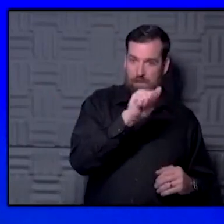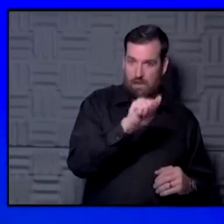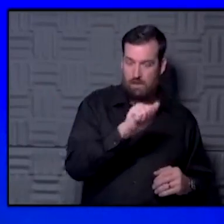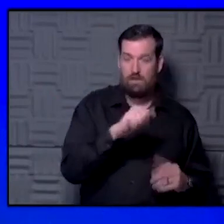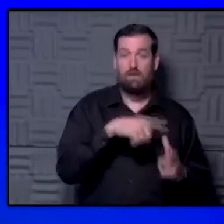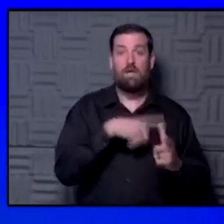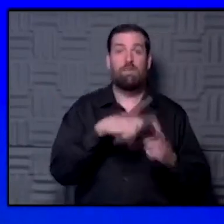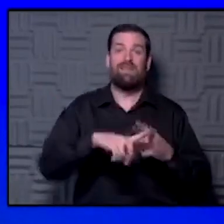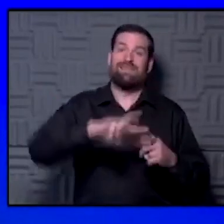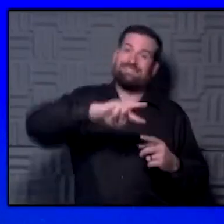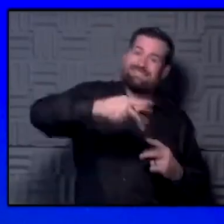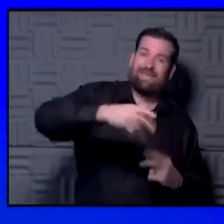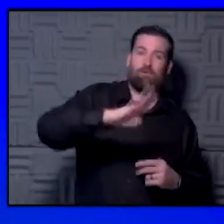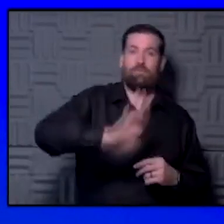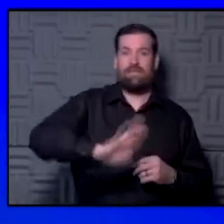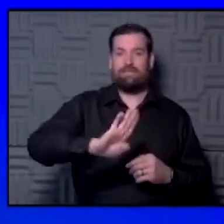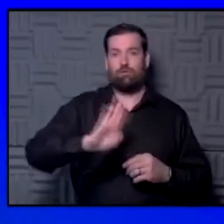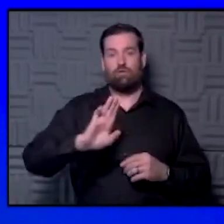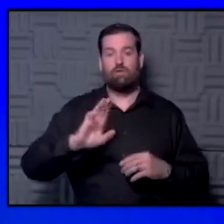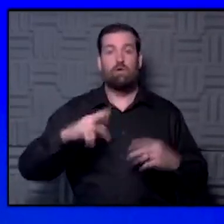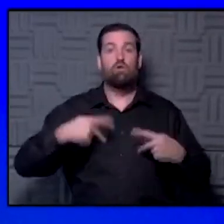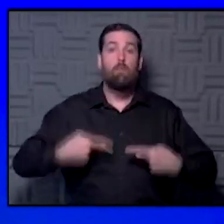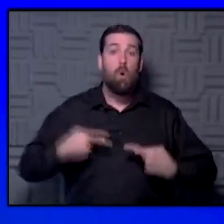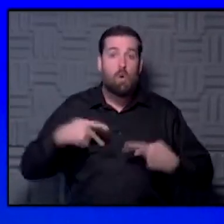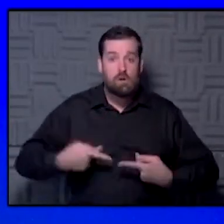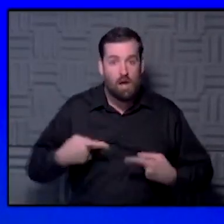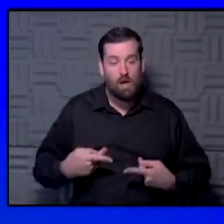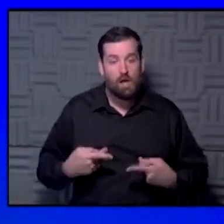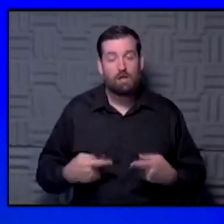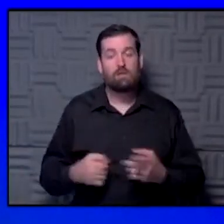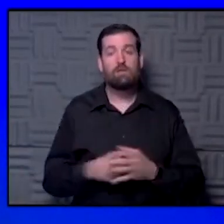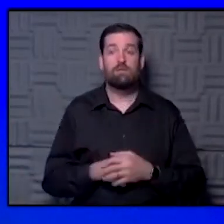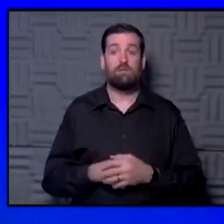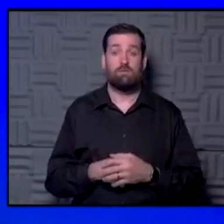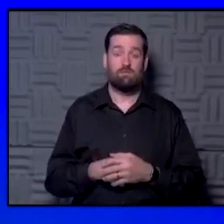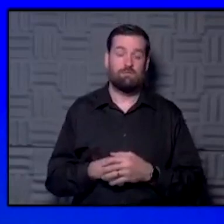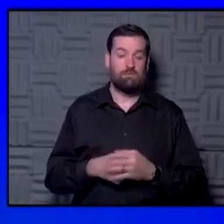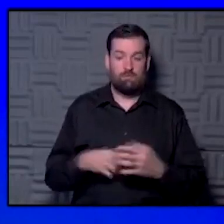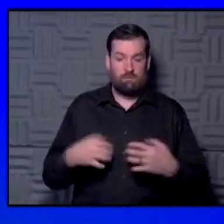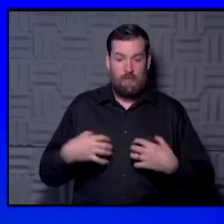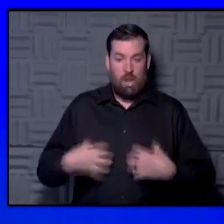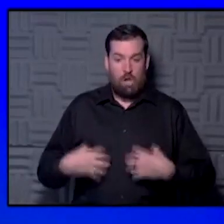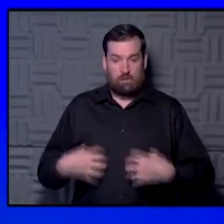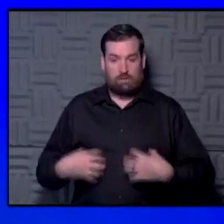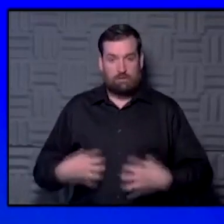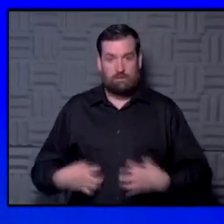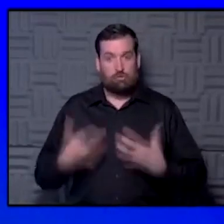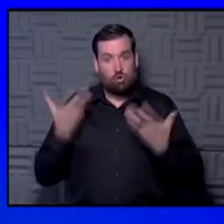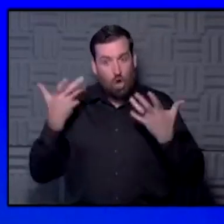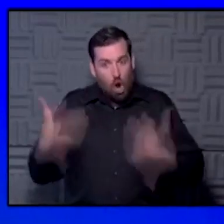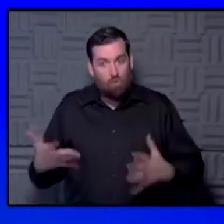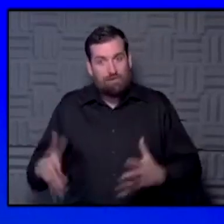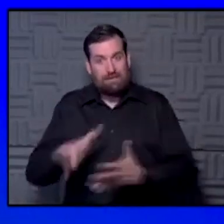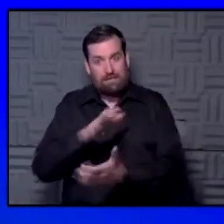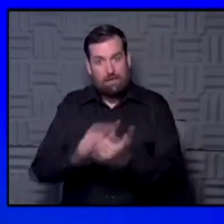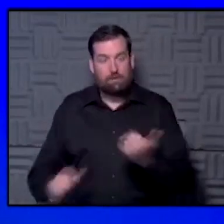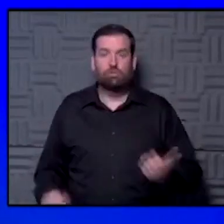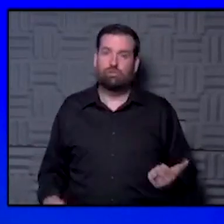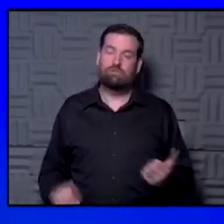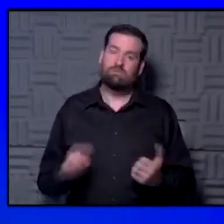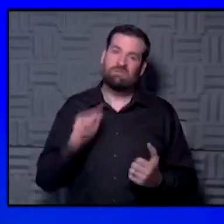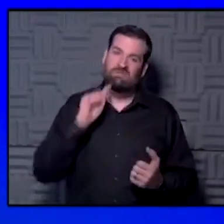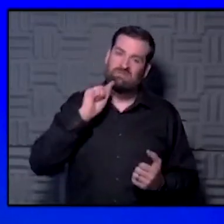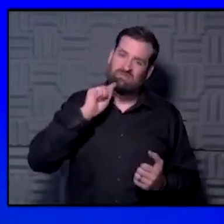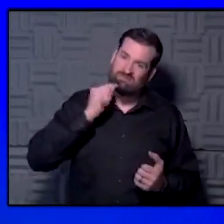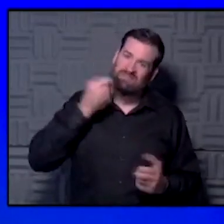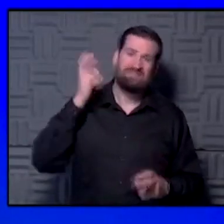you get a secondary bacterial pneumonia as well on an organ, your lung, that is already damaged, it's going to be very hard